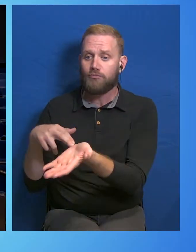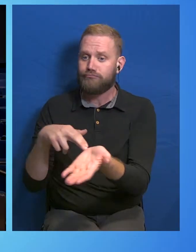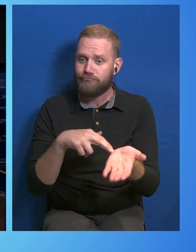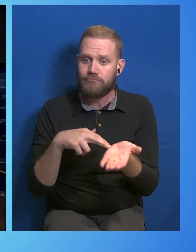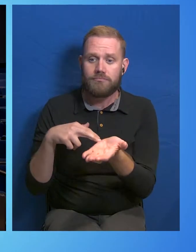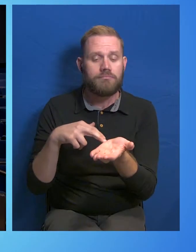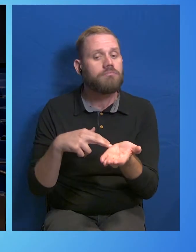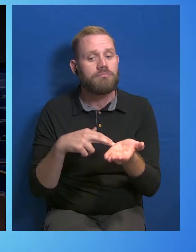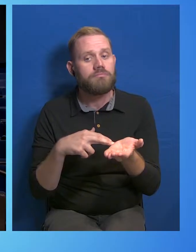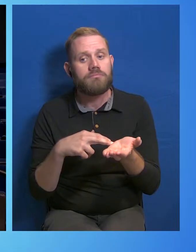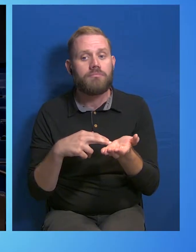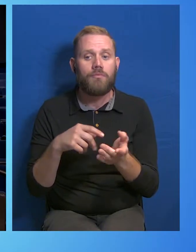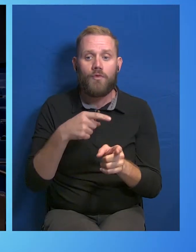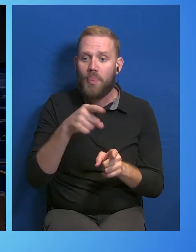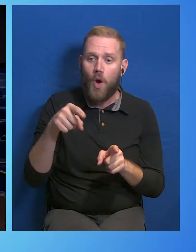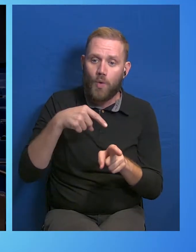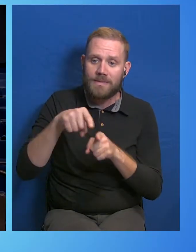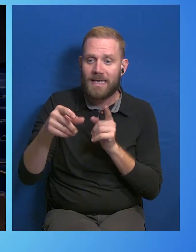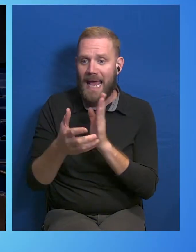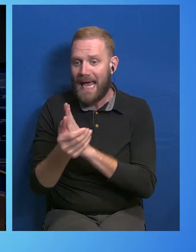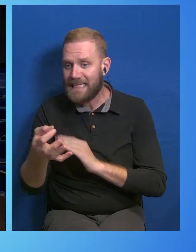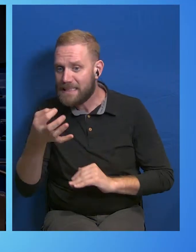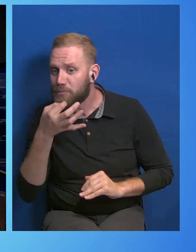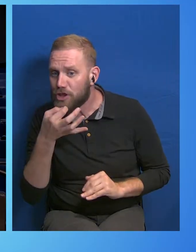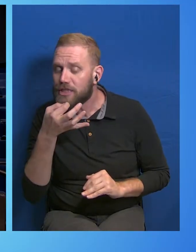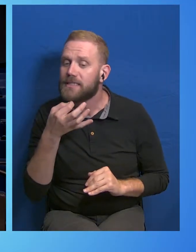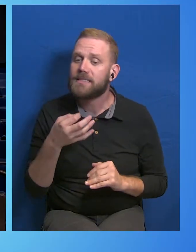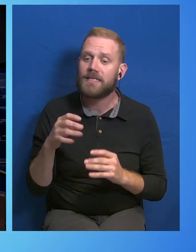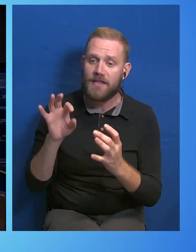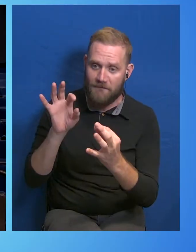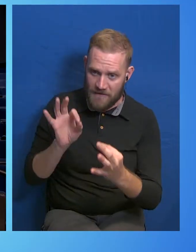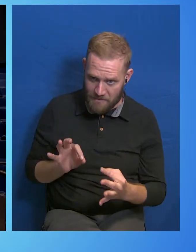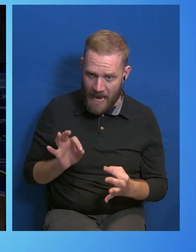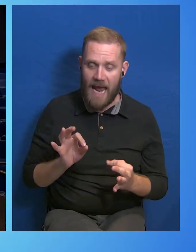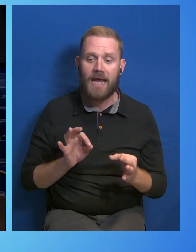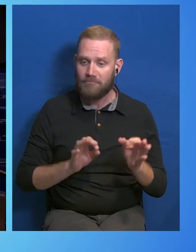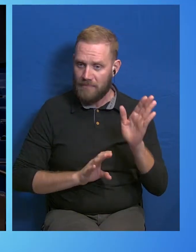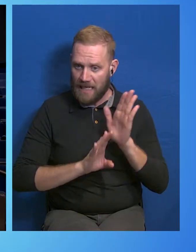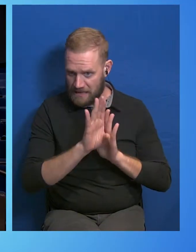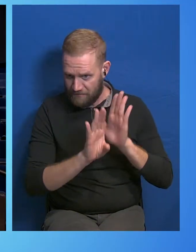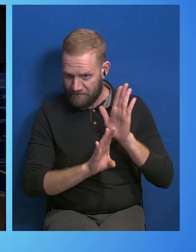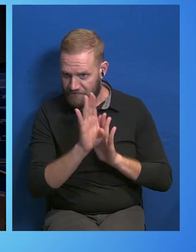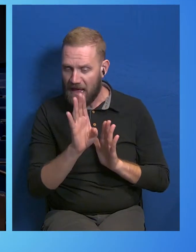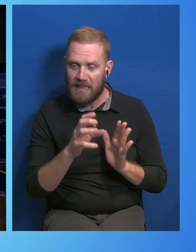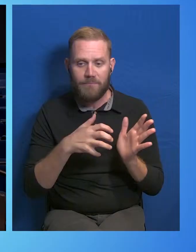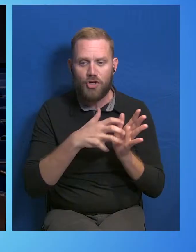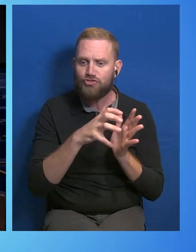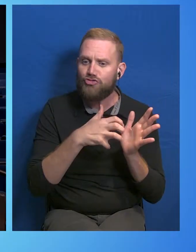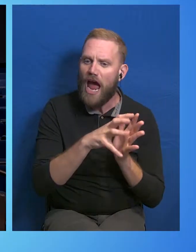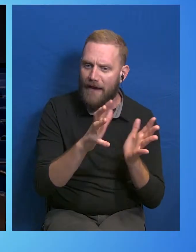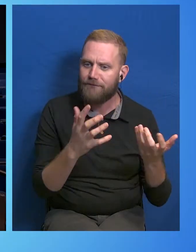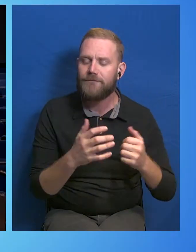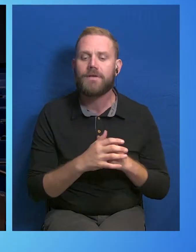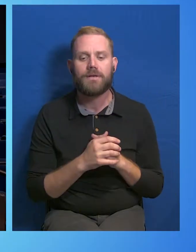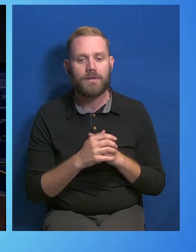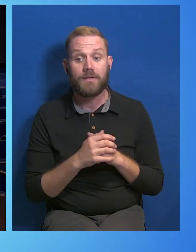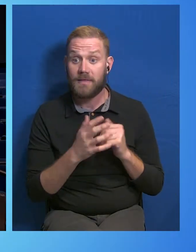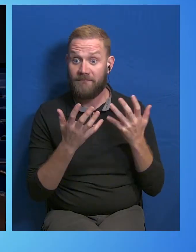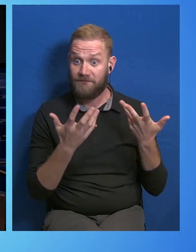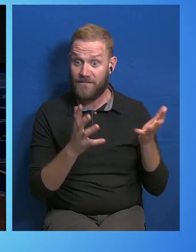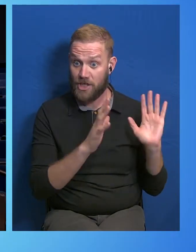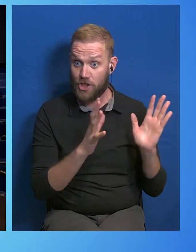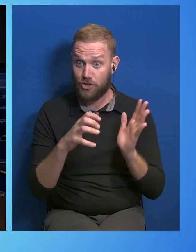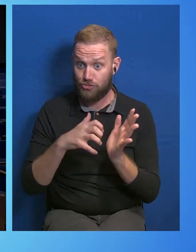the subject matter experts, and came up with some drafts. After that,